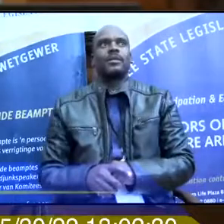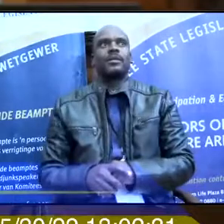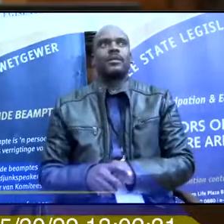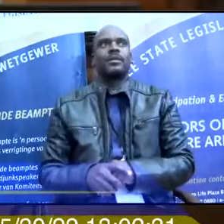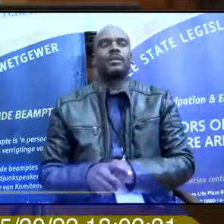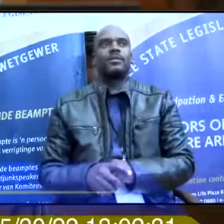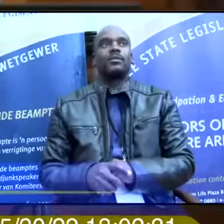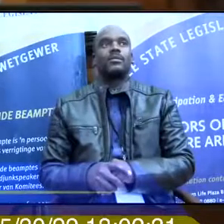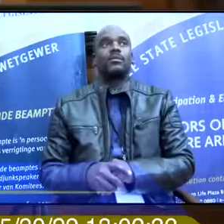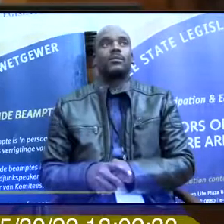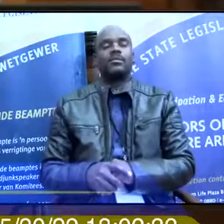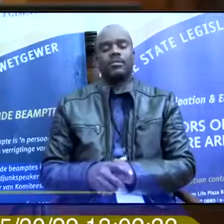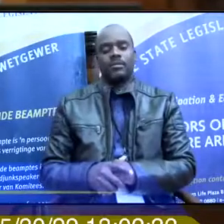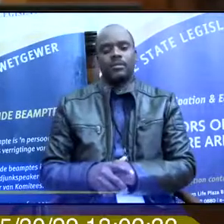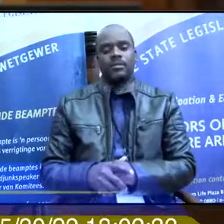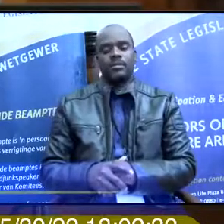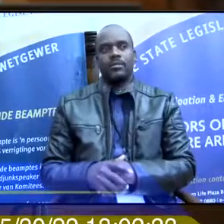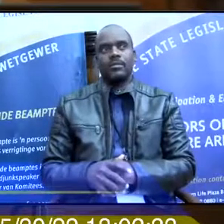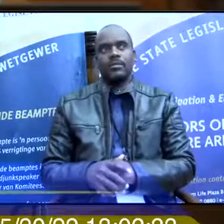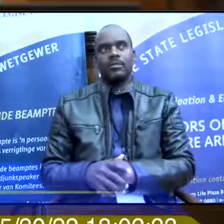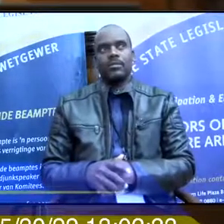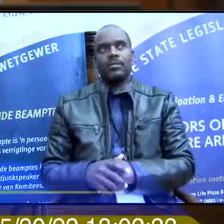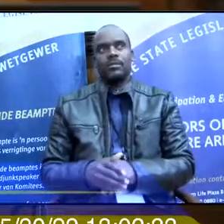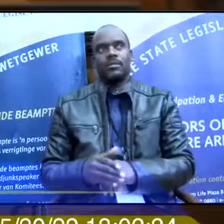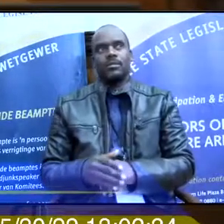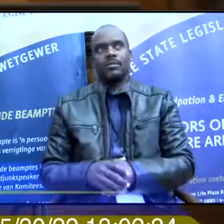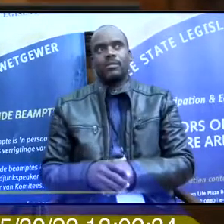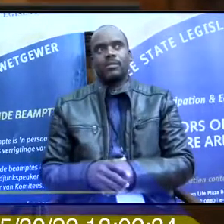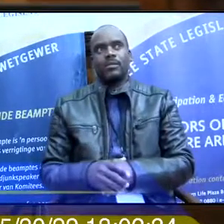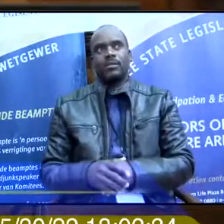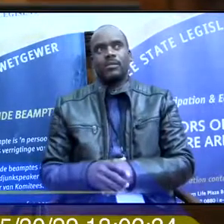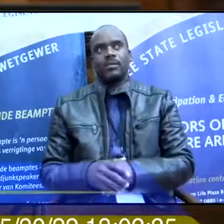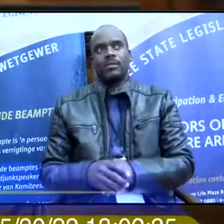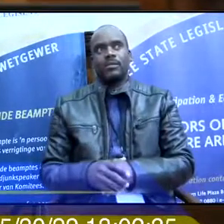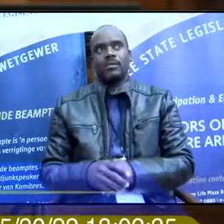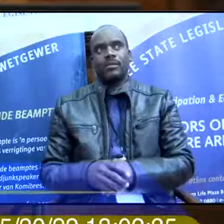corvette 19 pandemic in the economy and collective bargaining